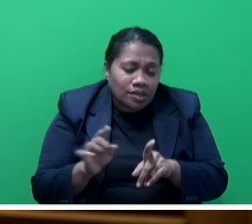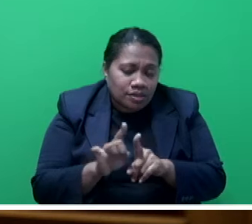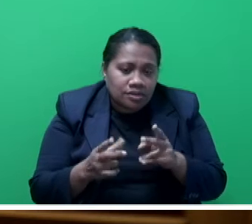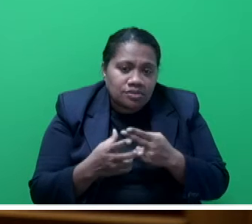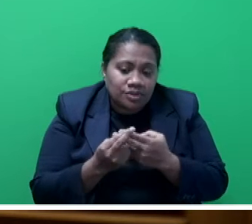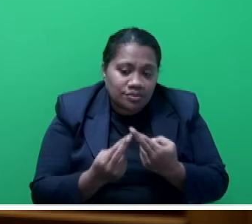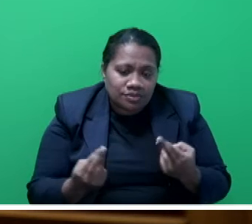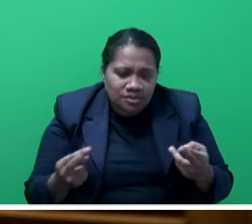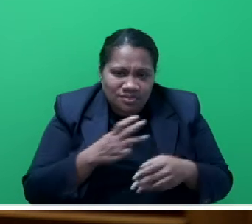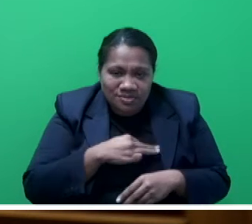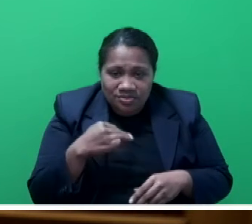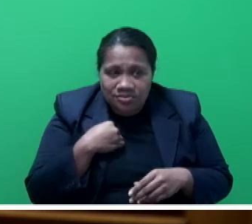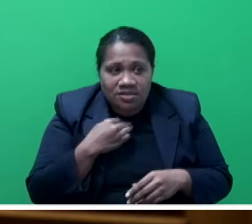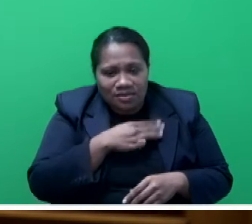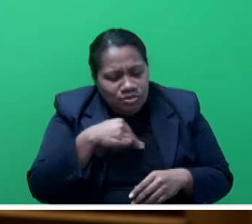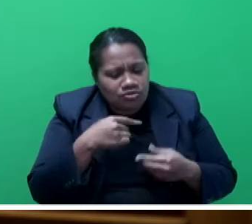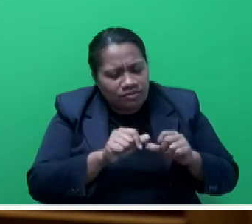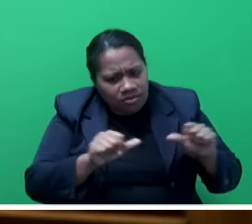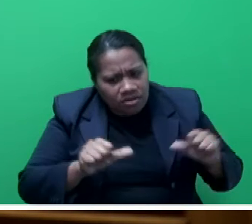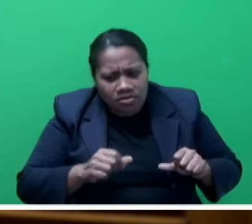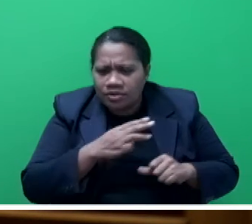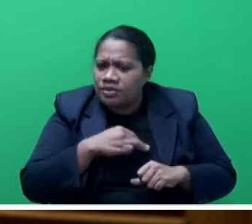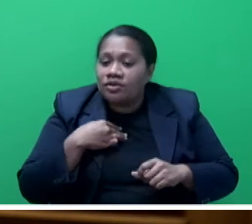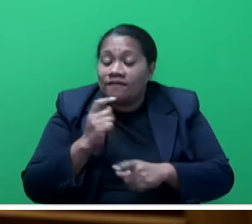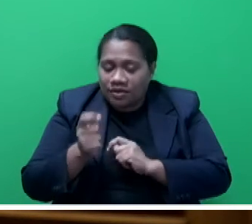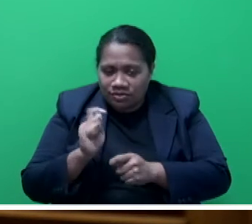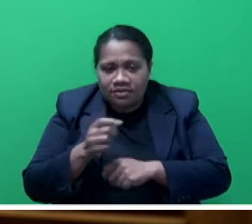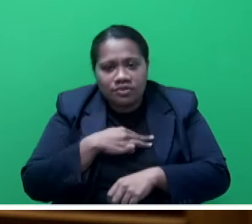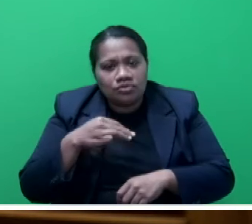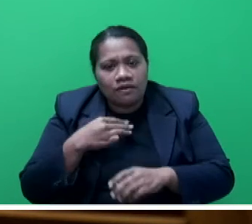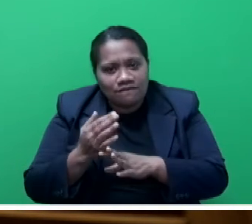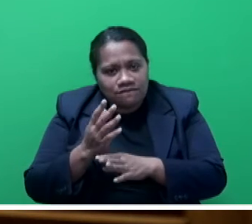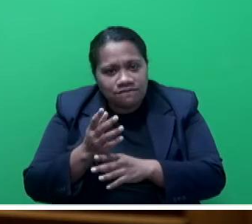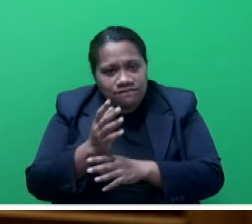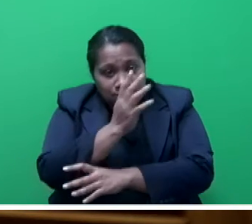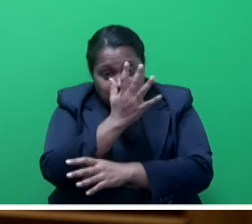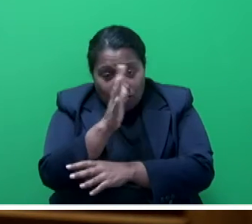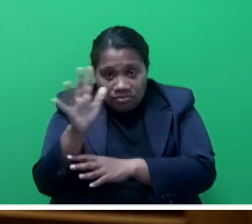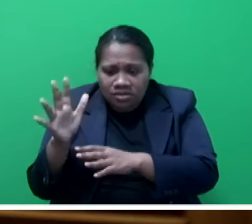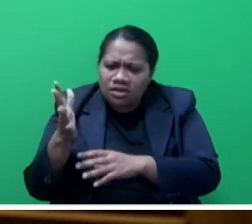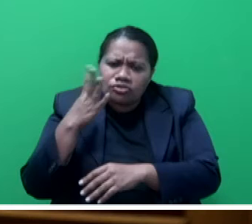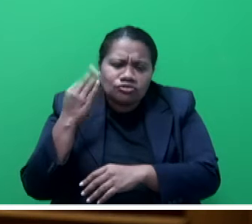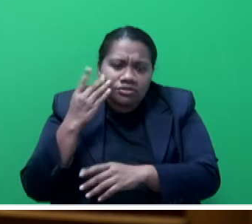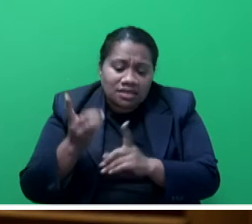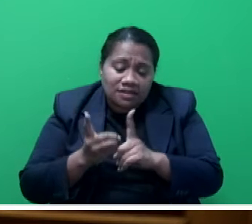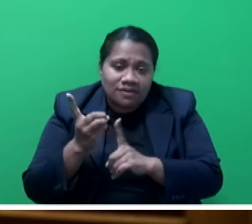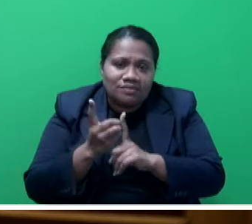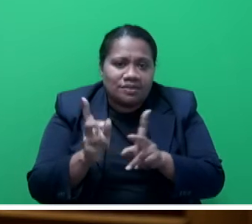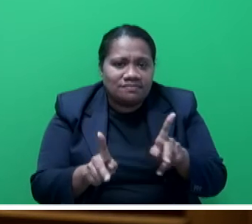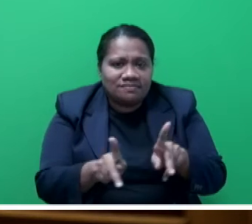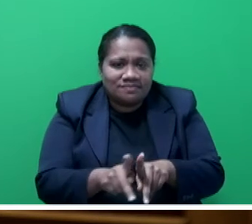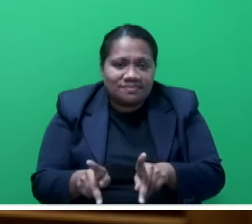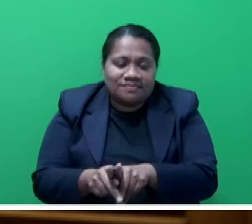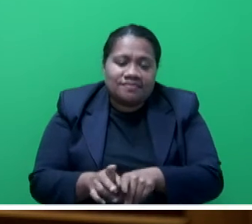ministries such as the Ministry for Agriculture, Ministry for Fisheries, Ministry for Forestry and Sugar, and development partners also to